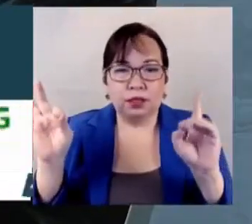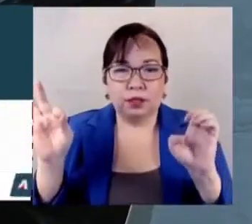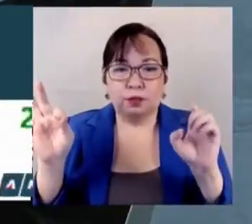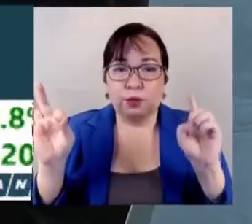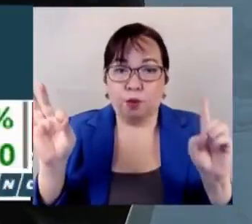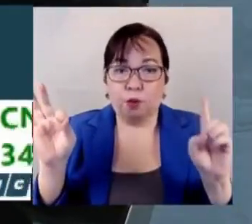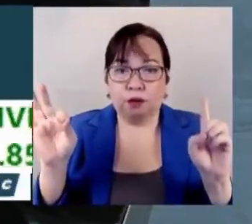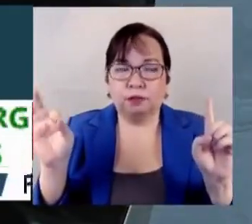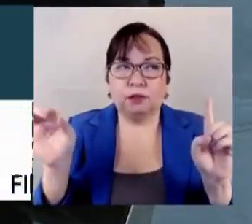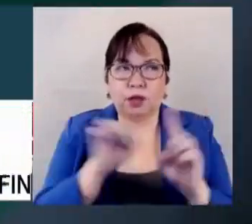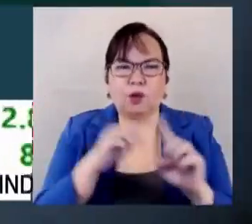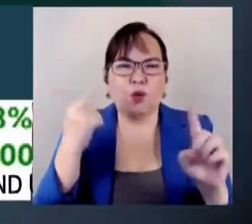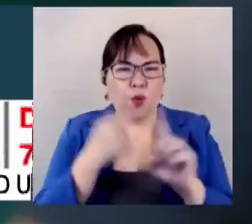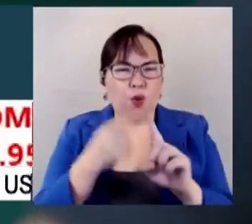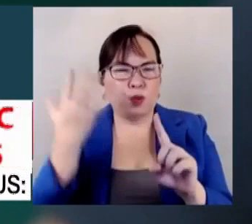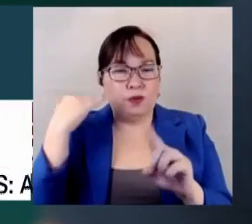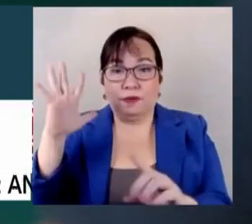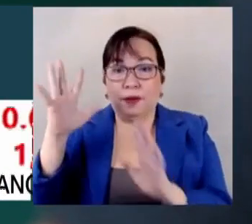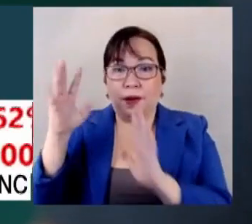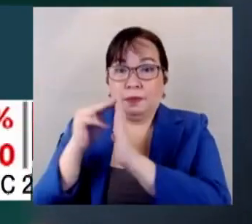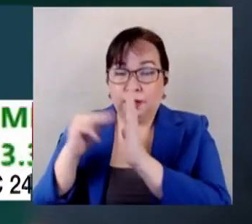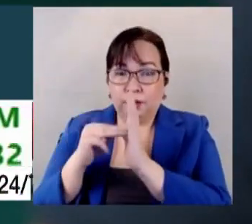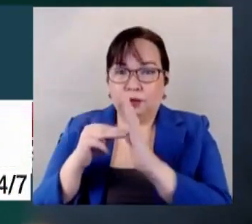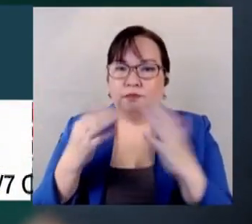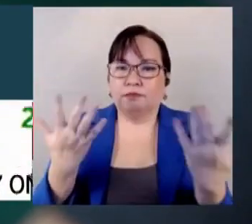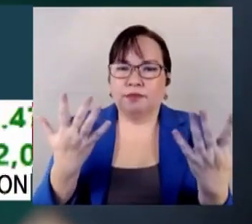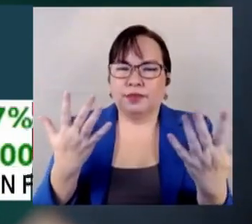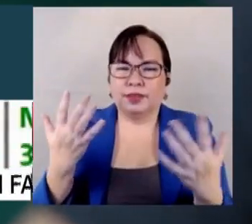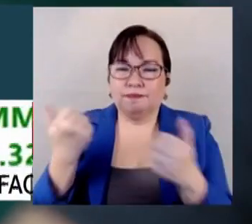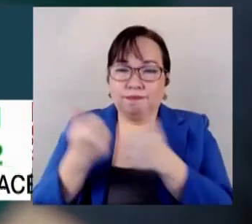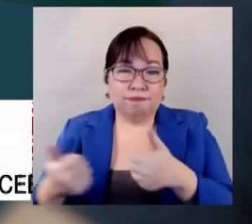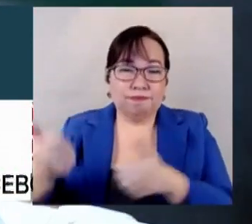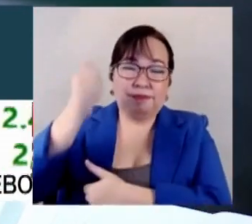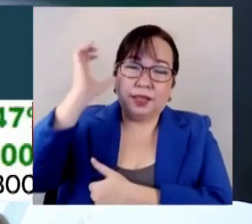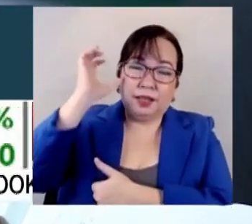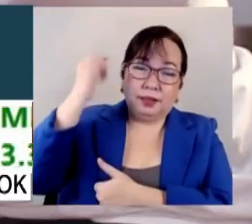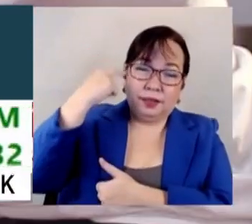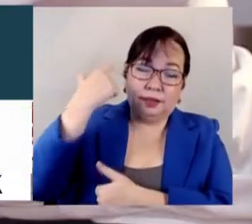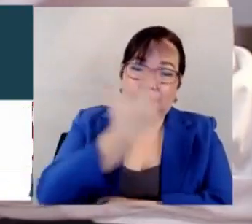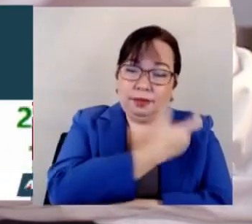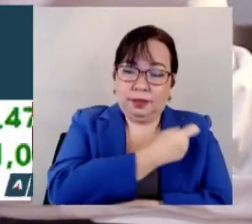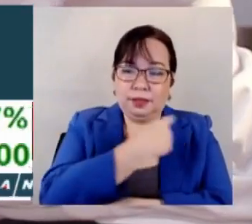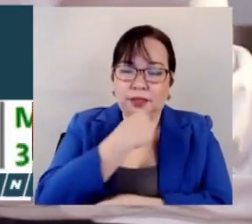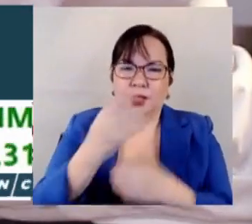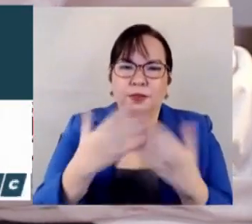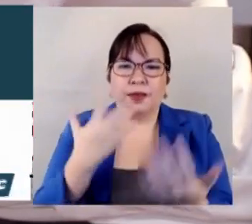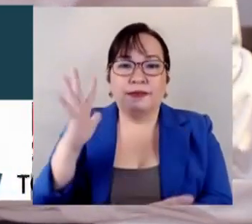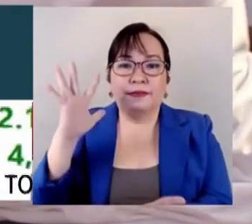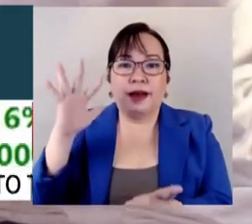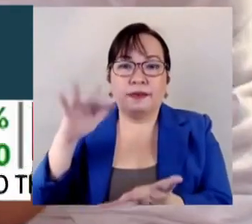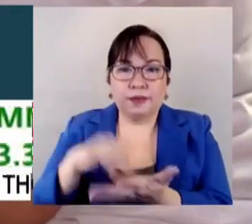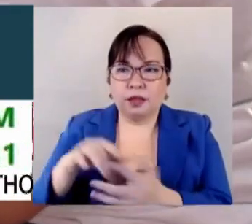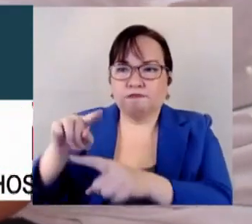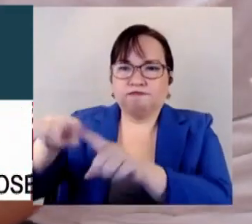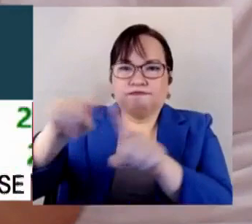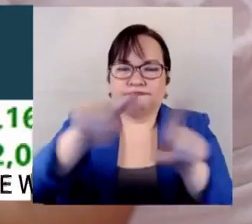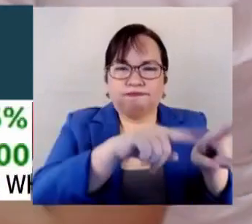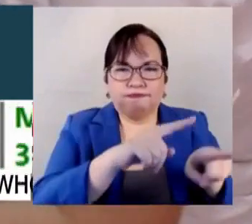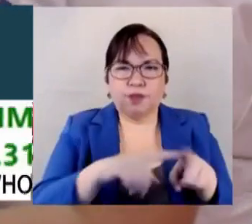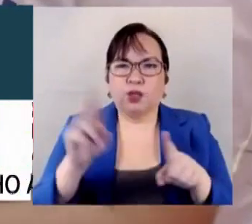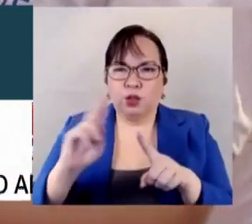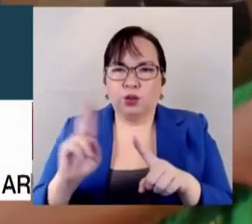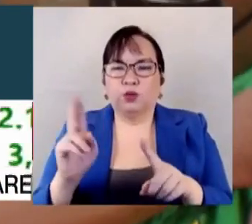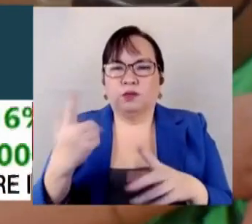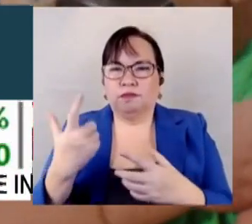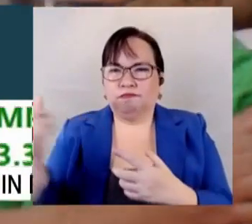just 5 million. Vaccine Chief Carlito Galvez Jr. says up to 5,000 vaccination sites will be used for the program.